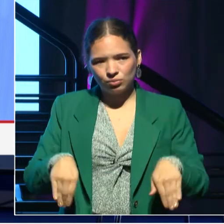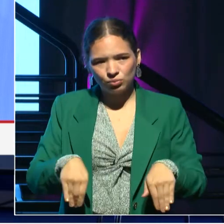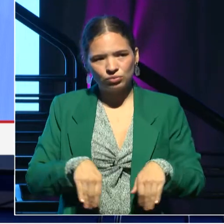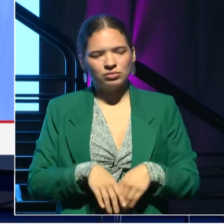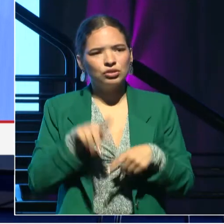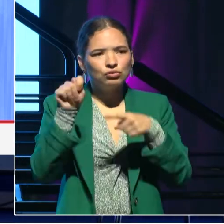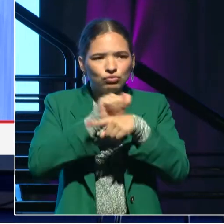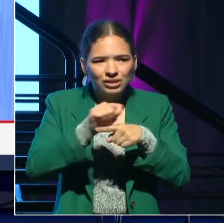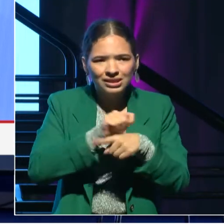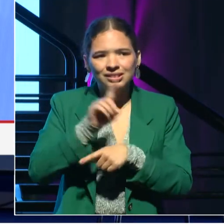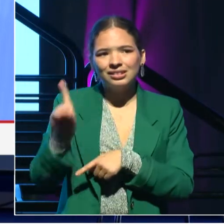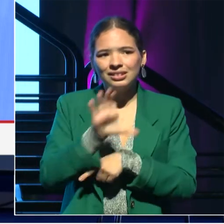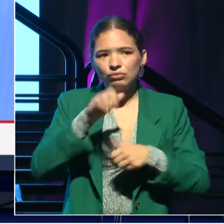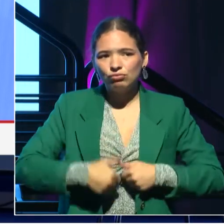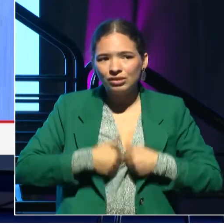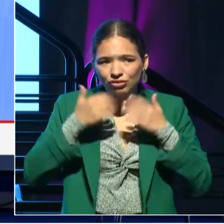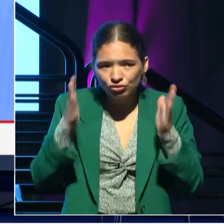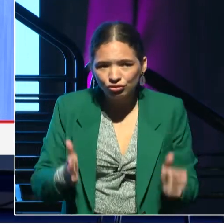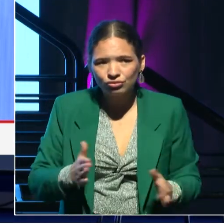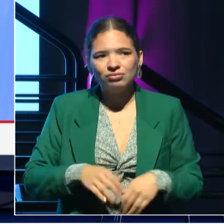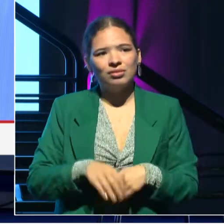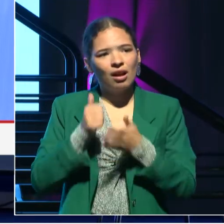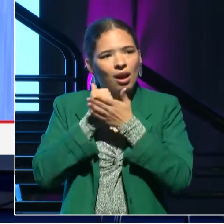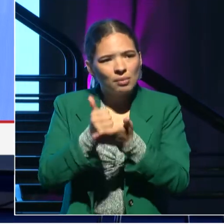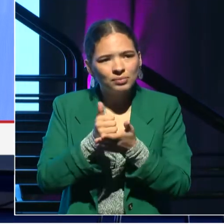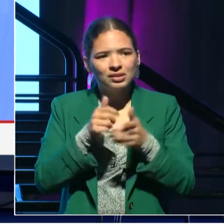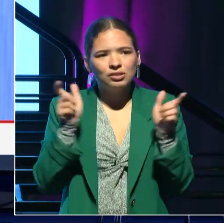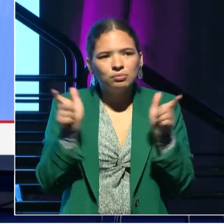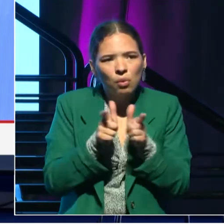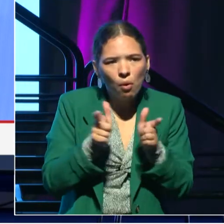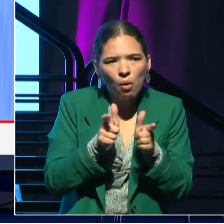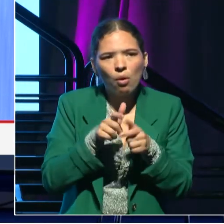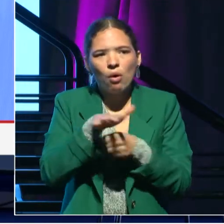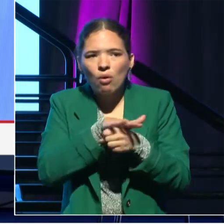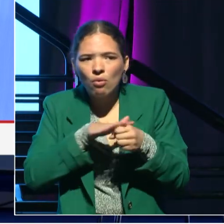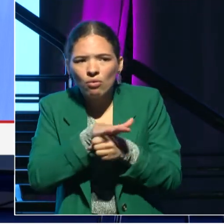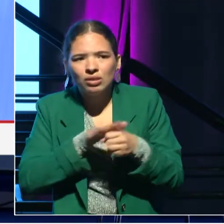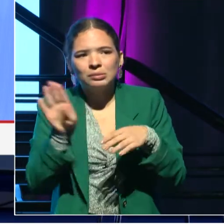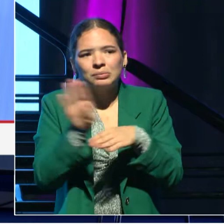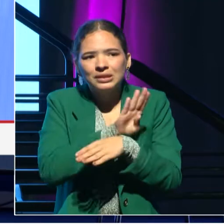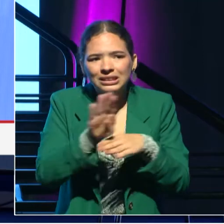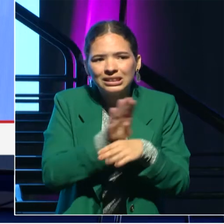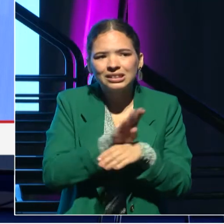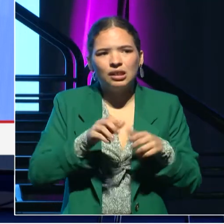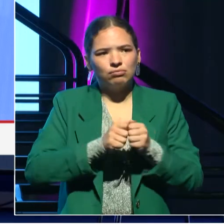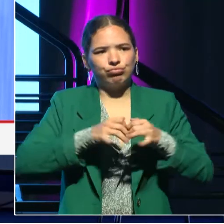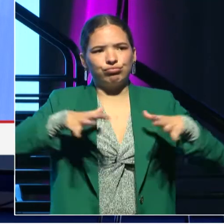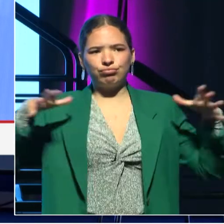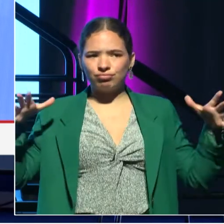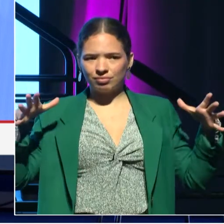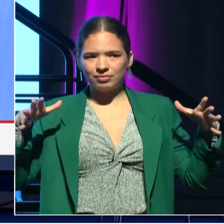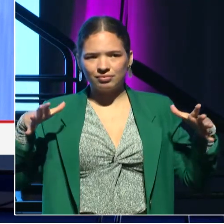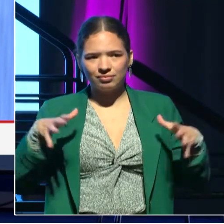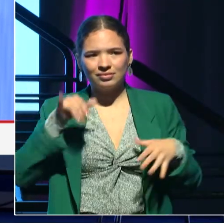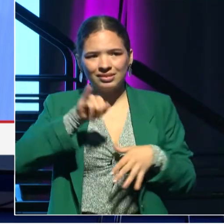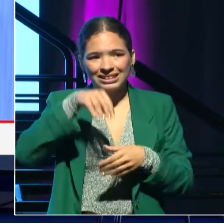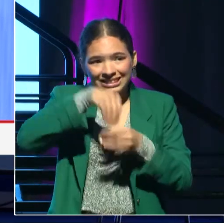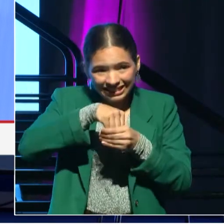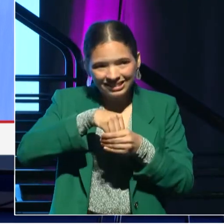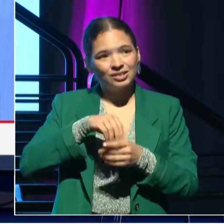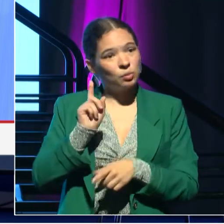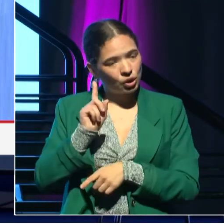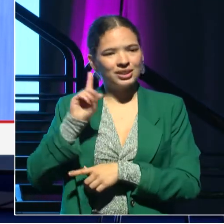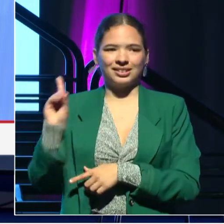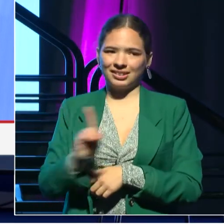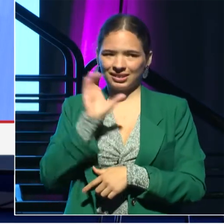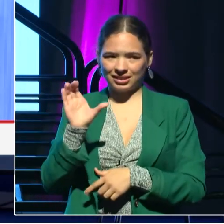helping small and local businesses be able to build and grow their businesses right in DC as part of our $40